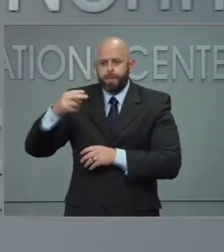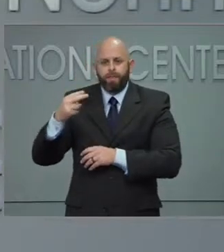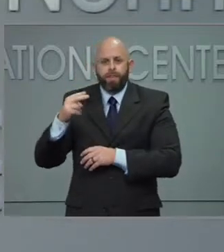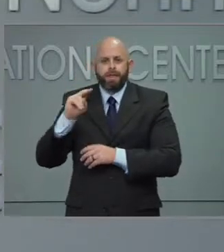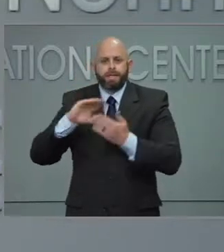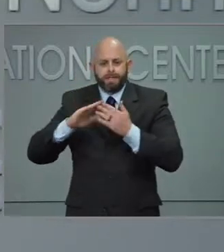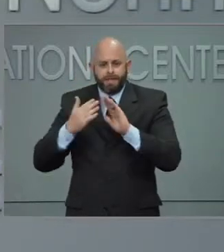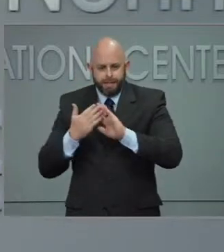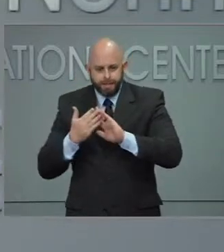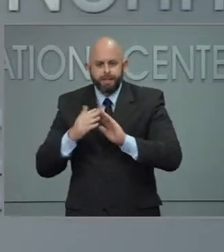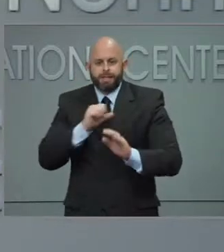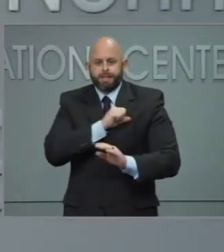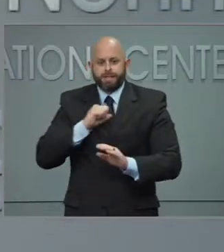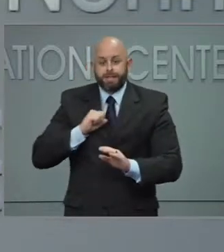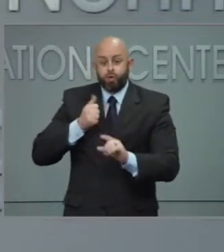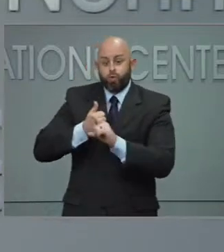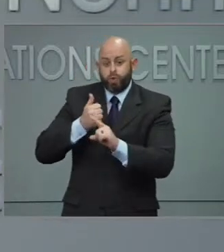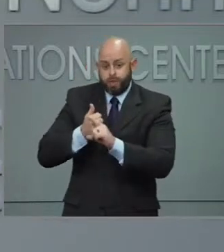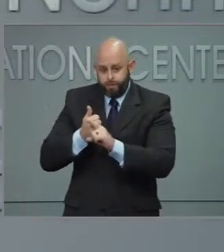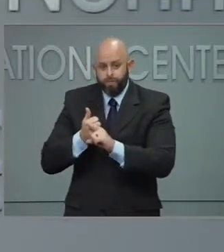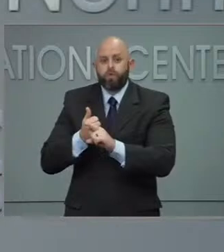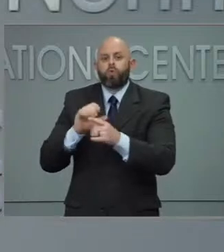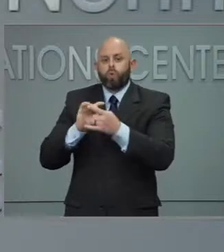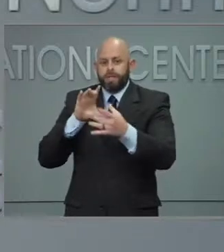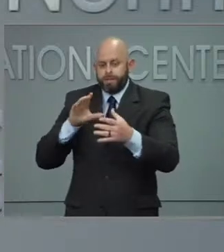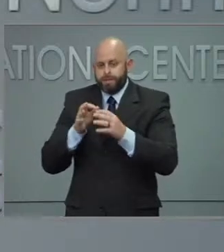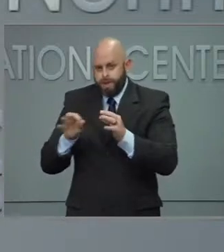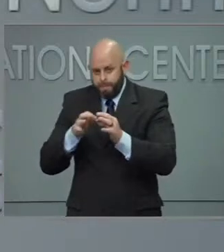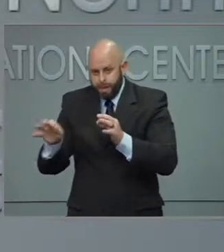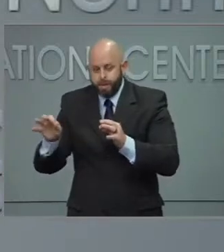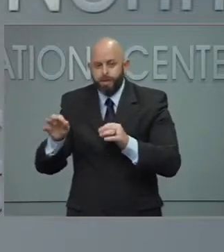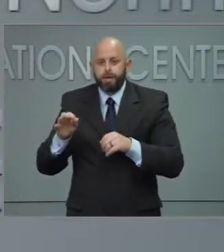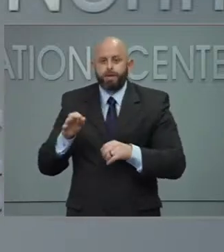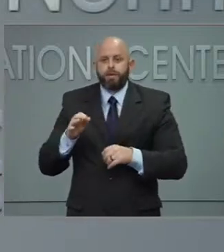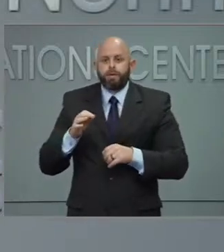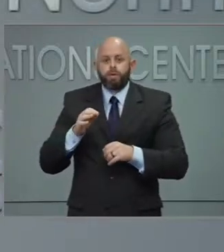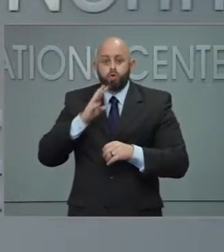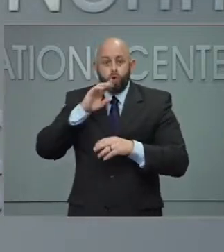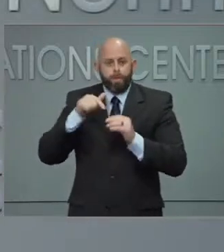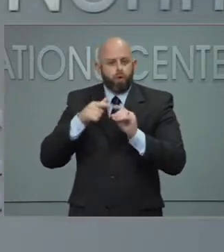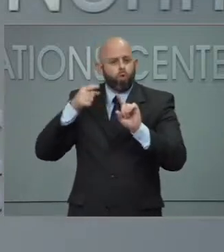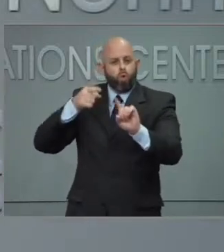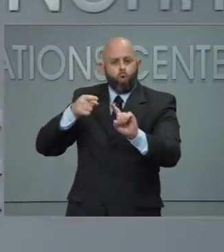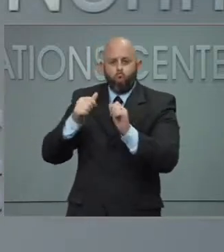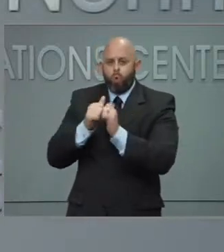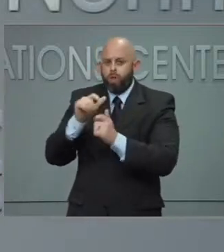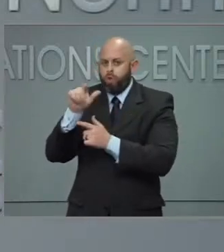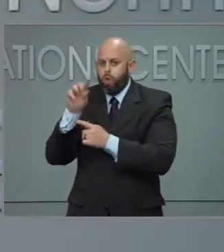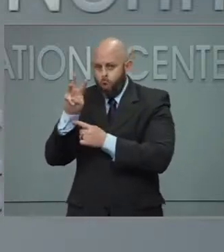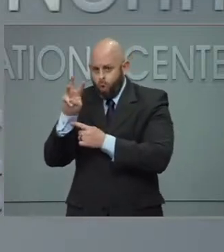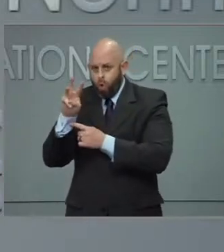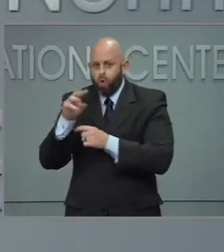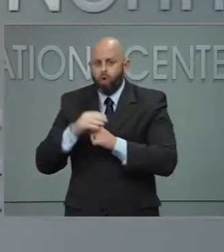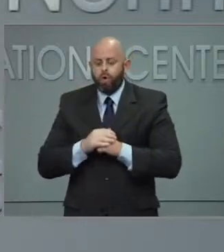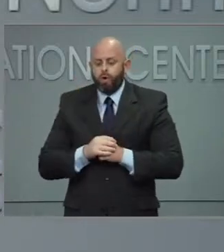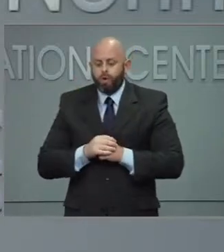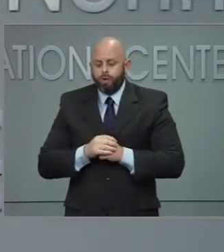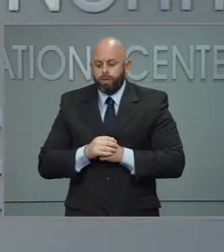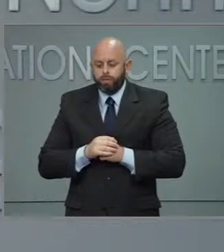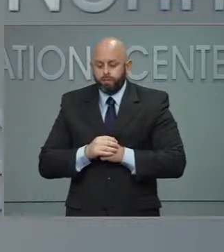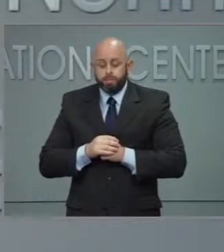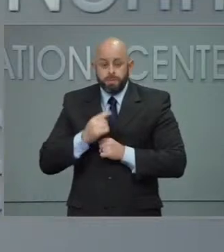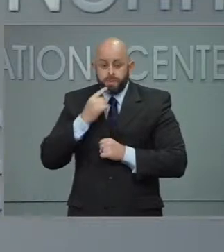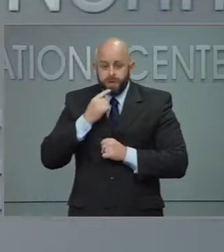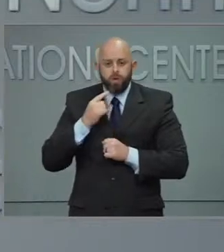statement saying not releasing this footage, or at least in the terms of this goal, the law rather, the goal was to remove politics from the